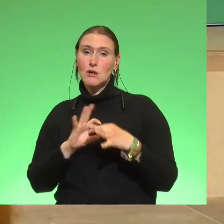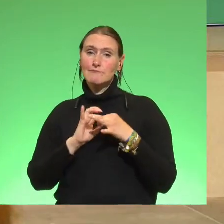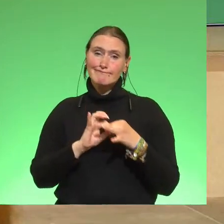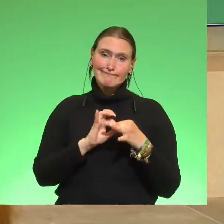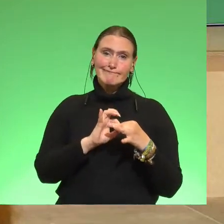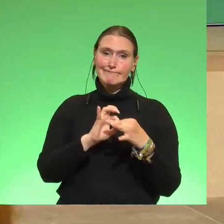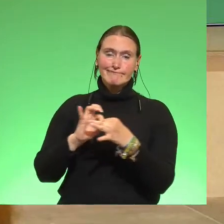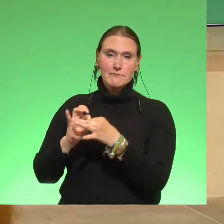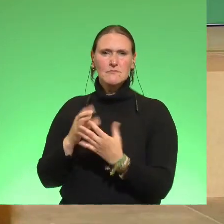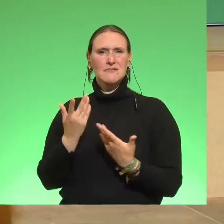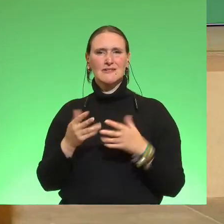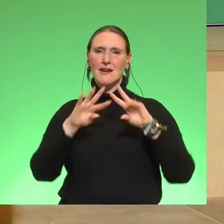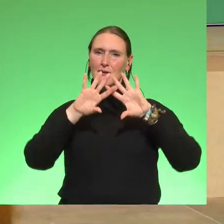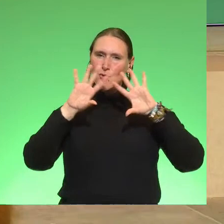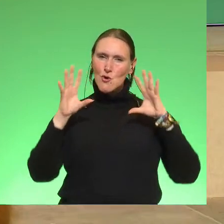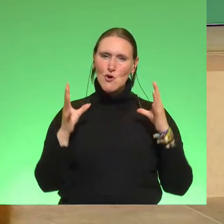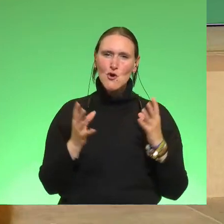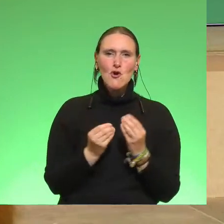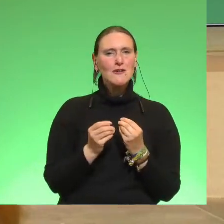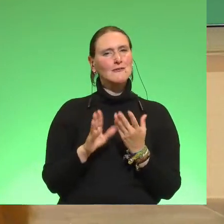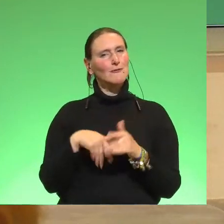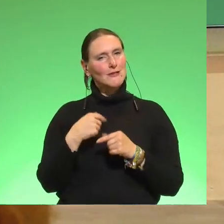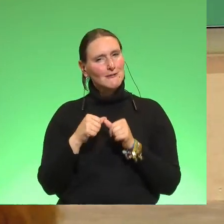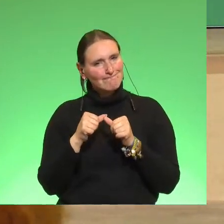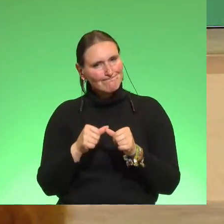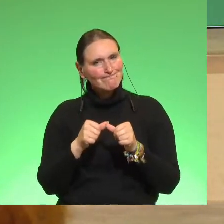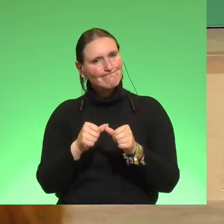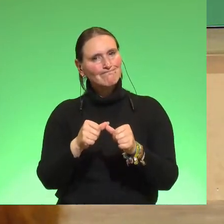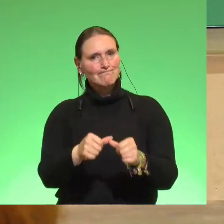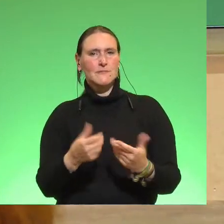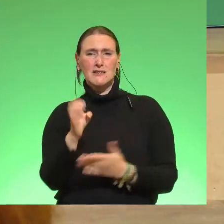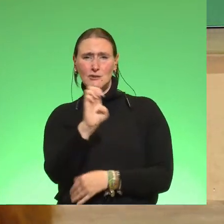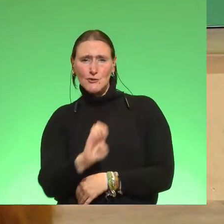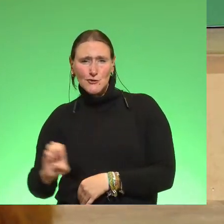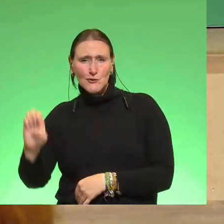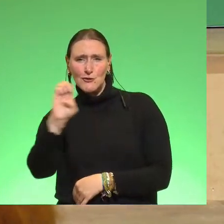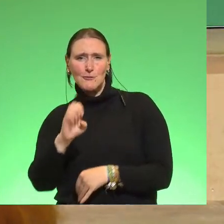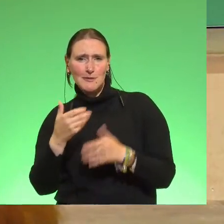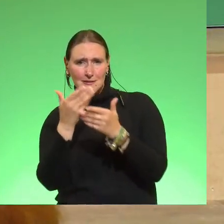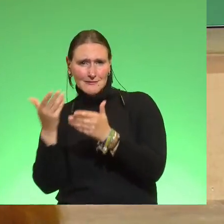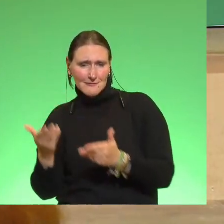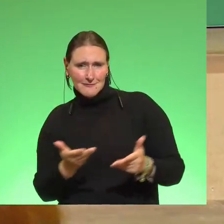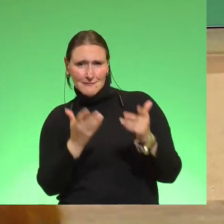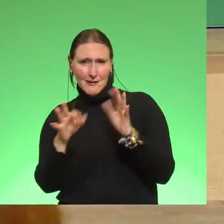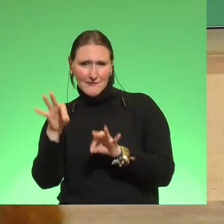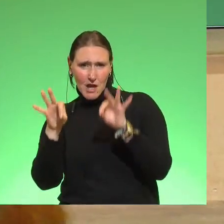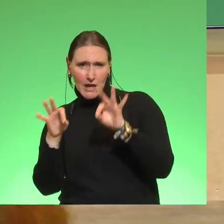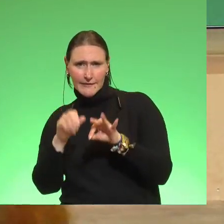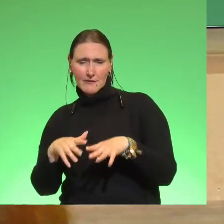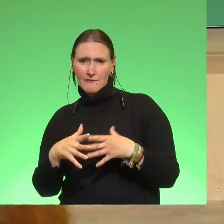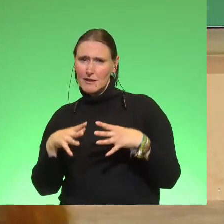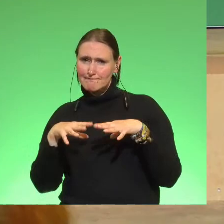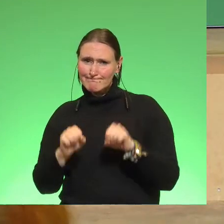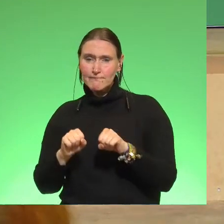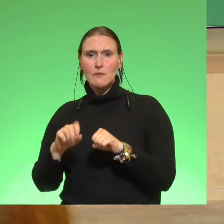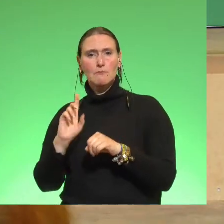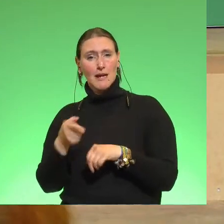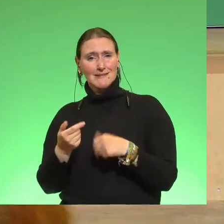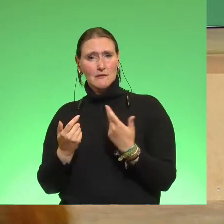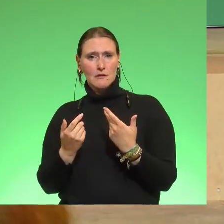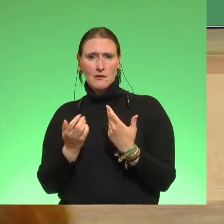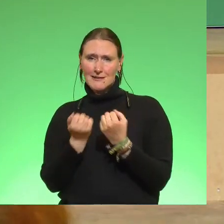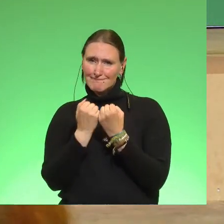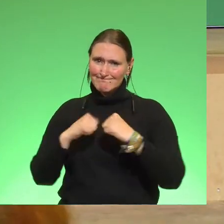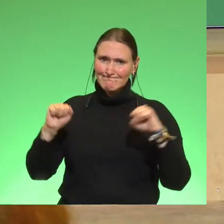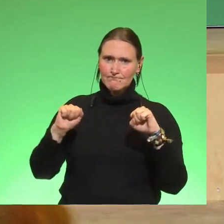of the world. Even in Europe, where so many tools of colonization were refined, the roots of freedom were different. And here I